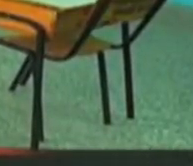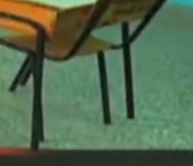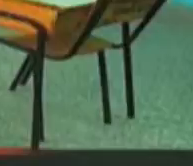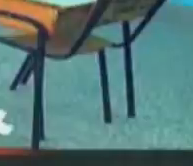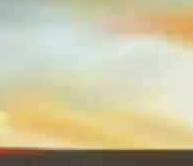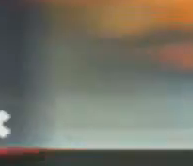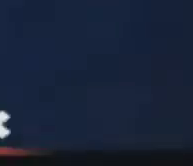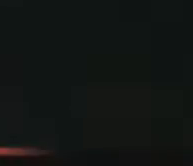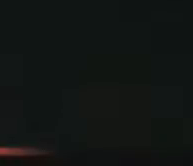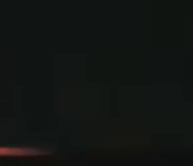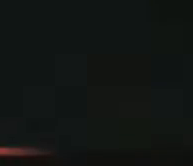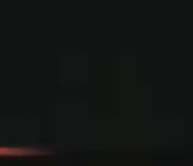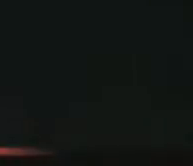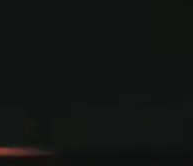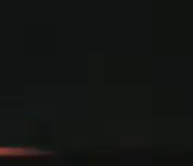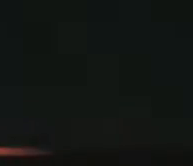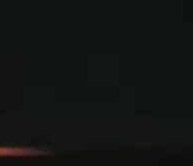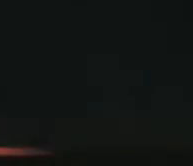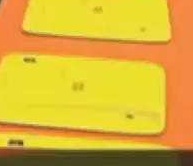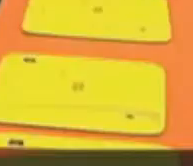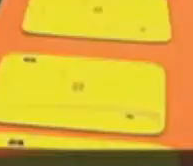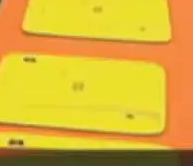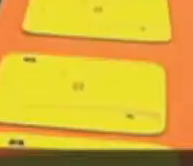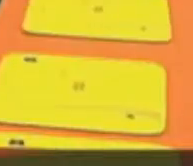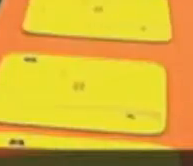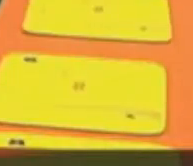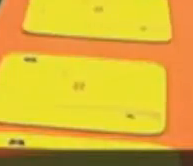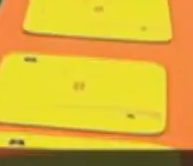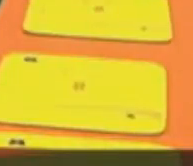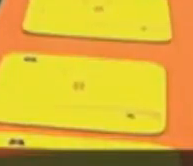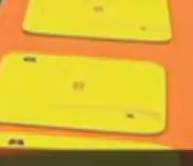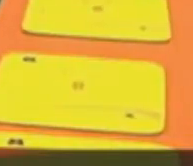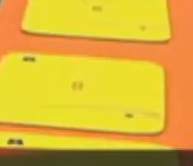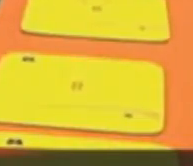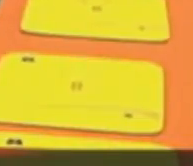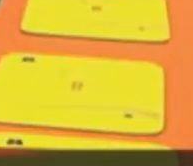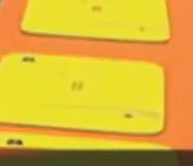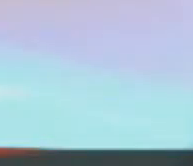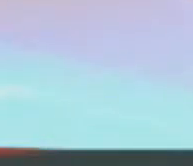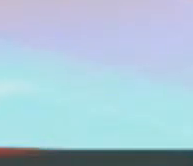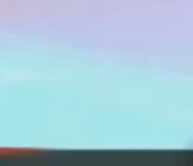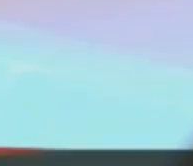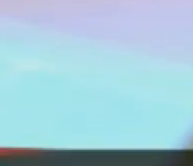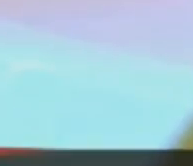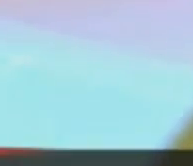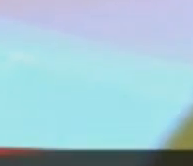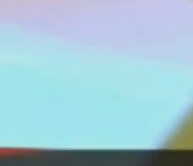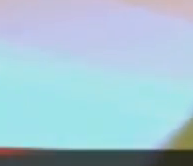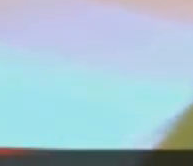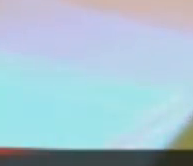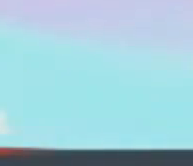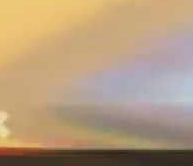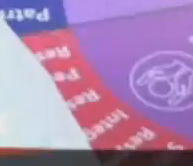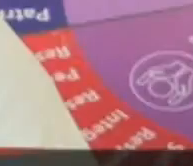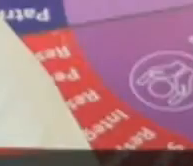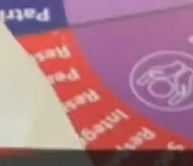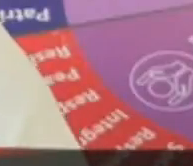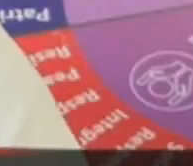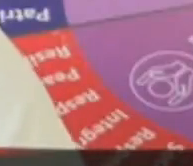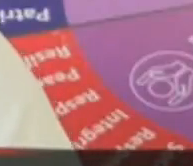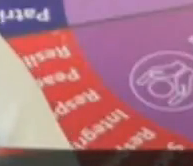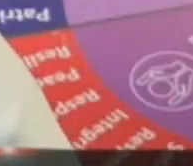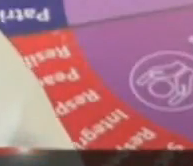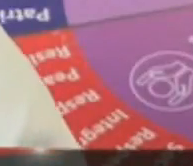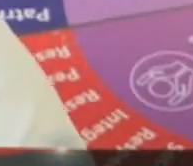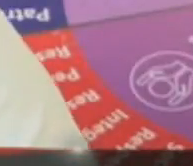KCP. We will provide every child in primary school with a solar-powered laptop. There are very few. The last thing to do is